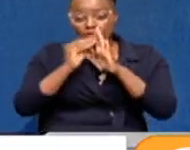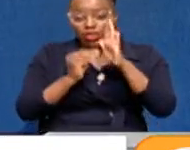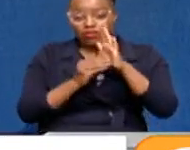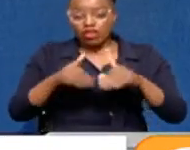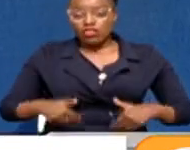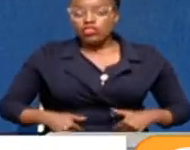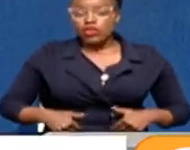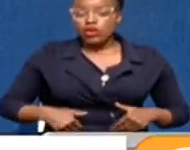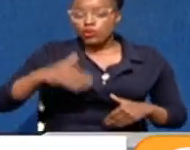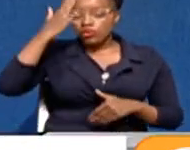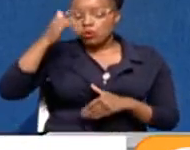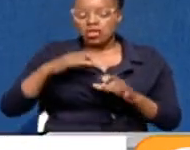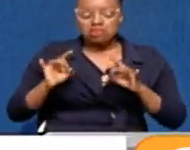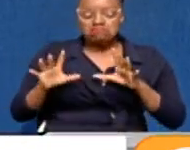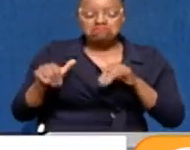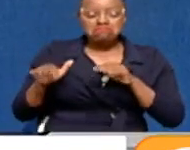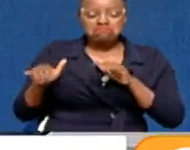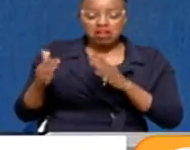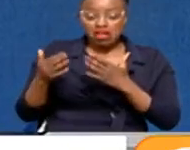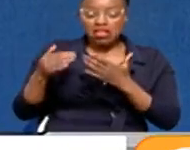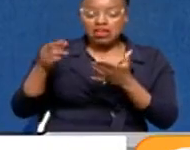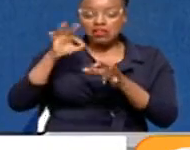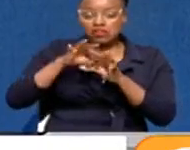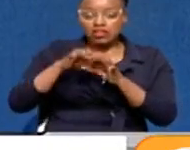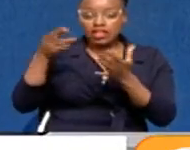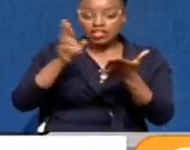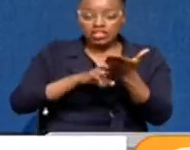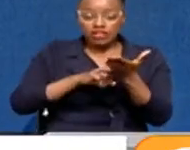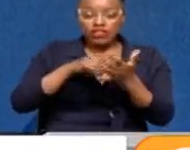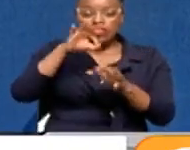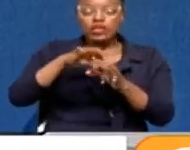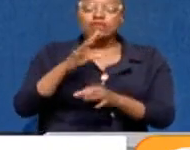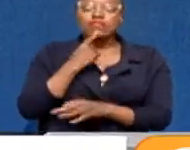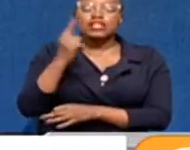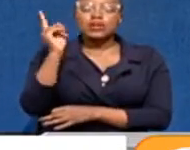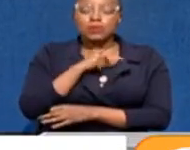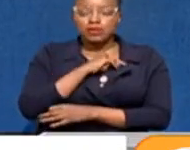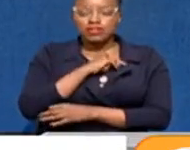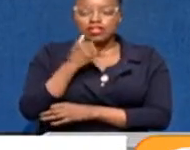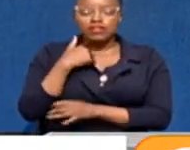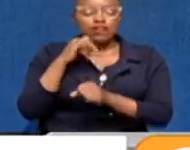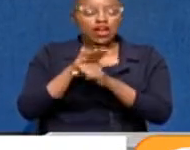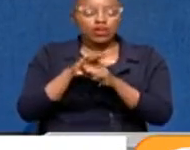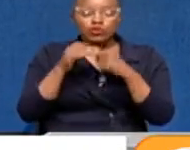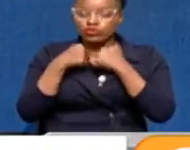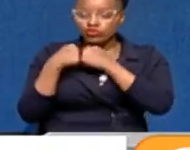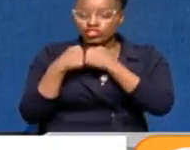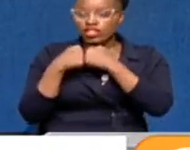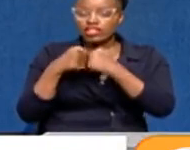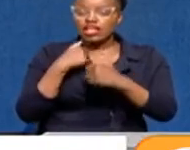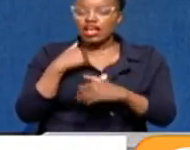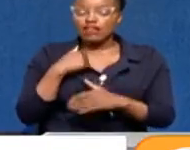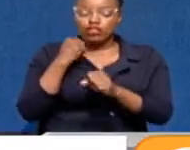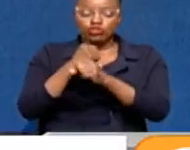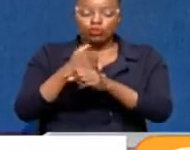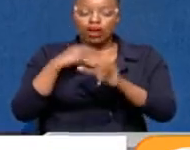by the youth for shunning the voter registration drive. The youth have spoken. They are facing a lot of challenges,